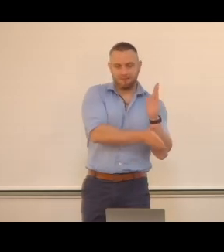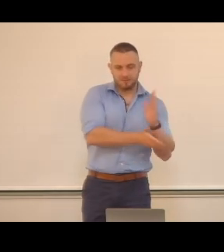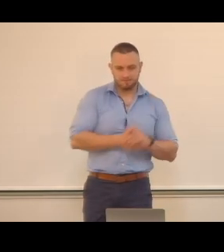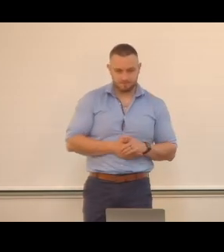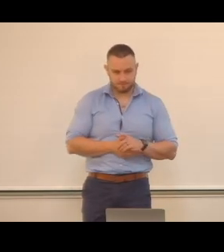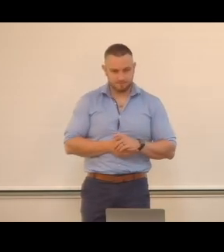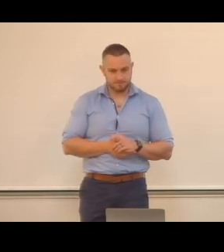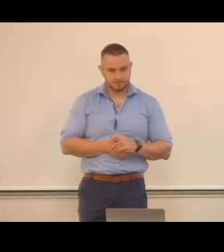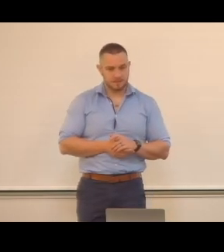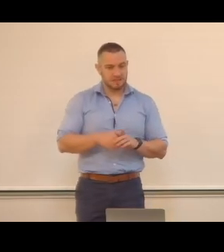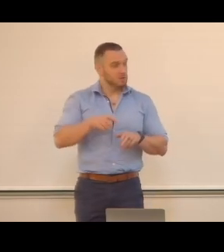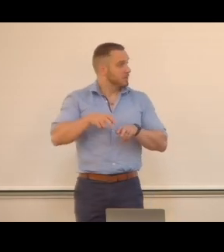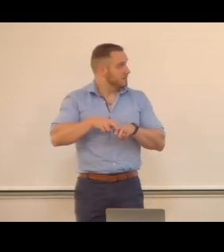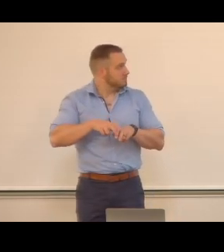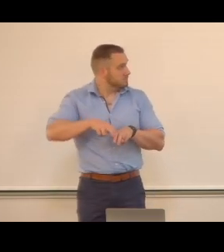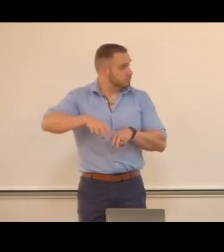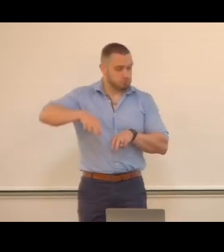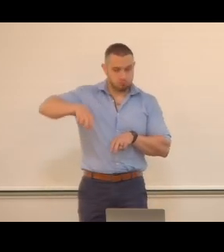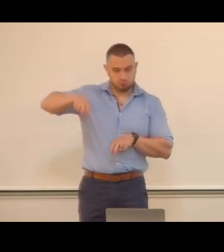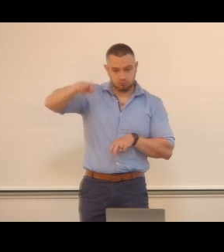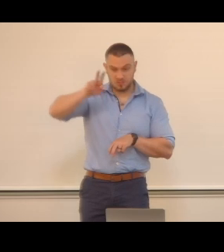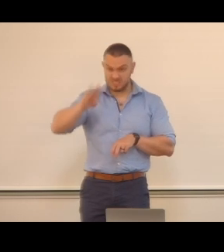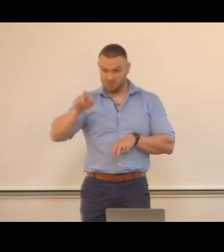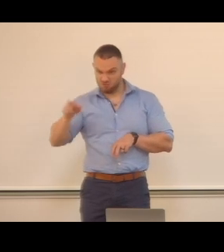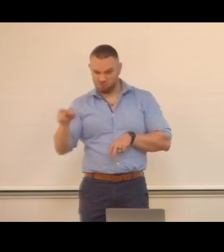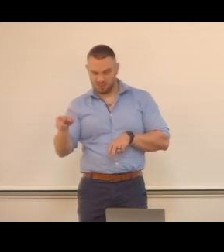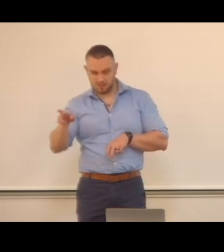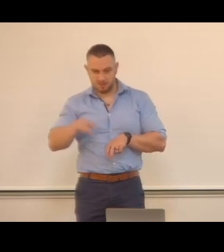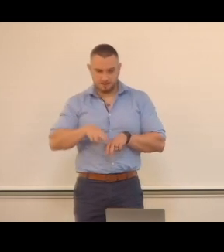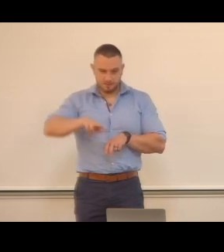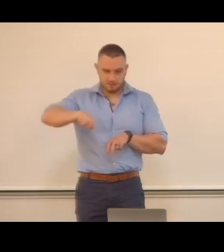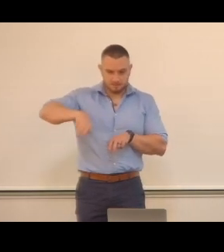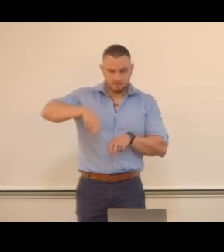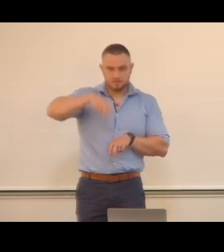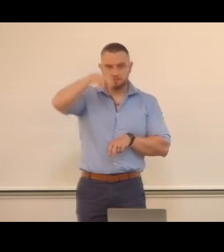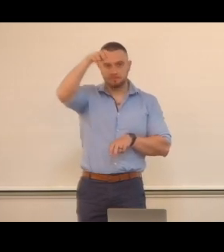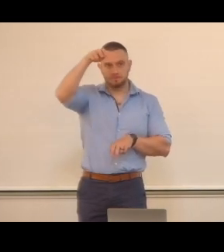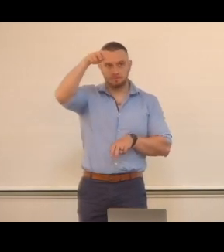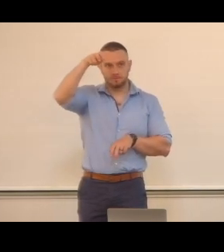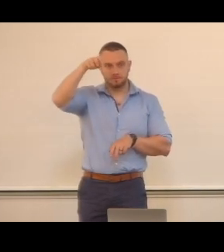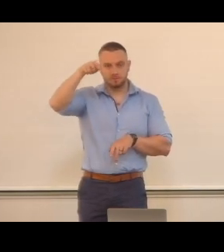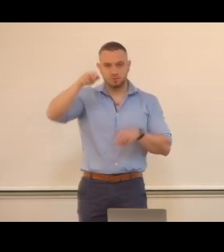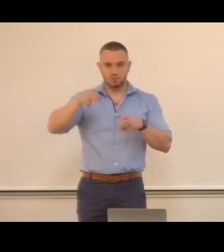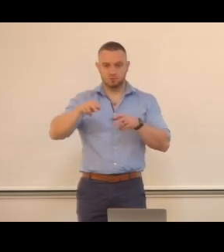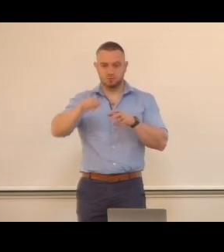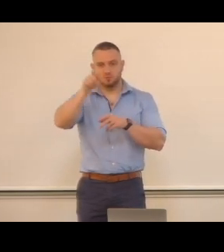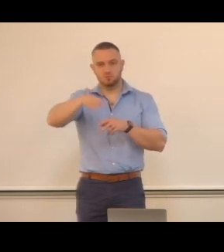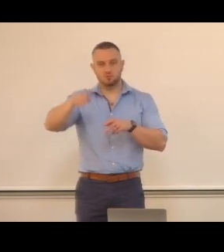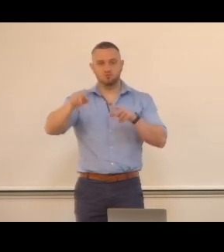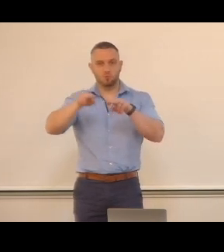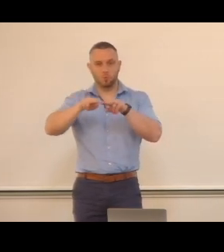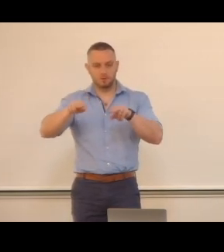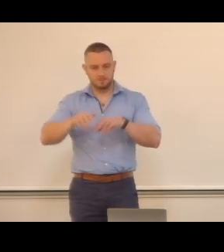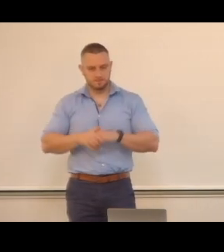From there, you can climb up ladders. You can see that on the far right. There's ladders that take you up to the crew quarters. There's 4 crew quarters